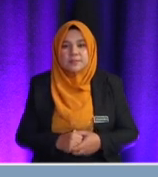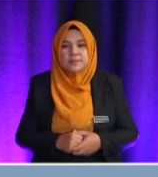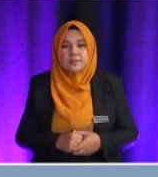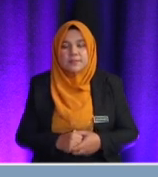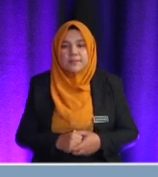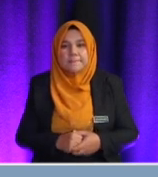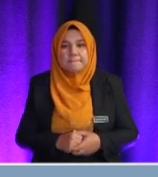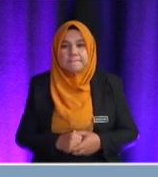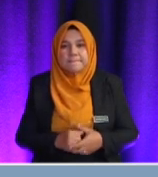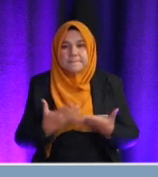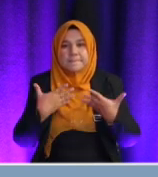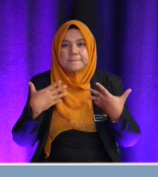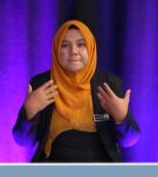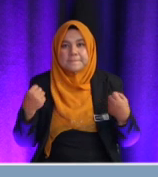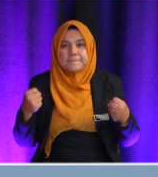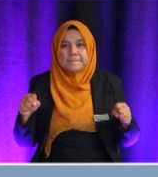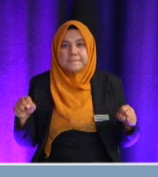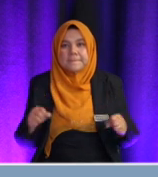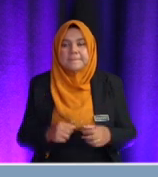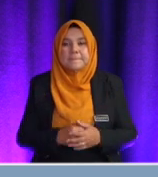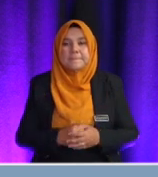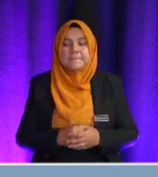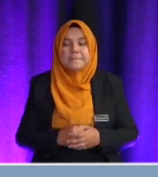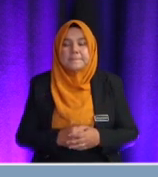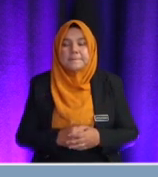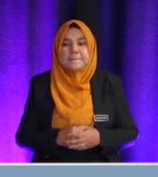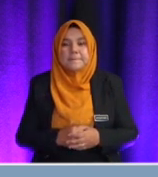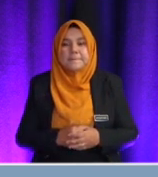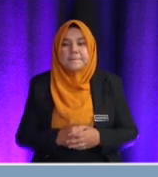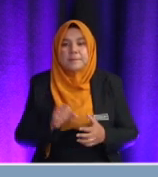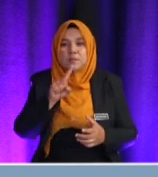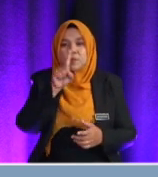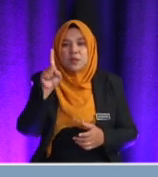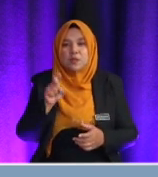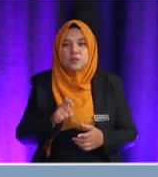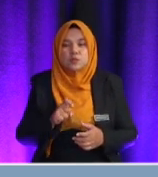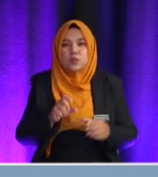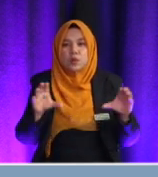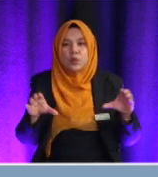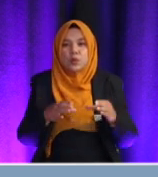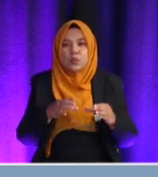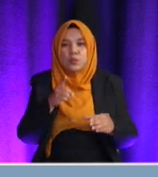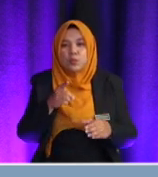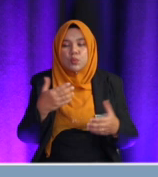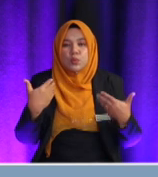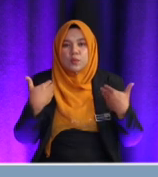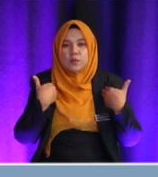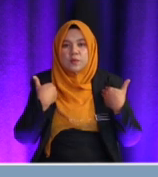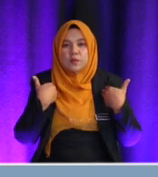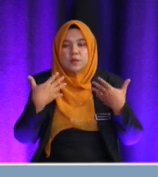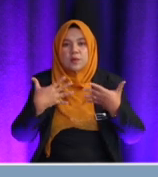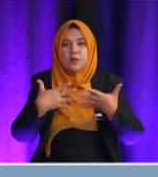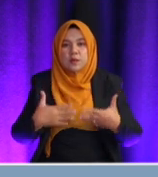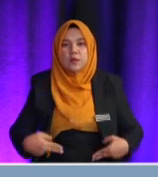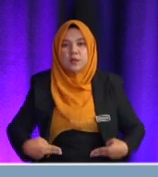Okay, so are you ready? Yes. Say, the question is, do you have a healthy